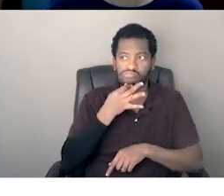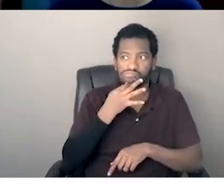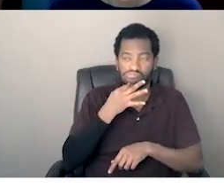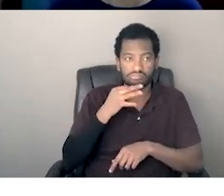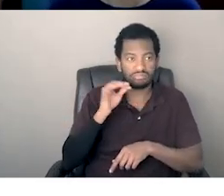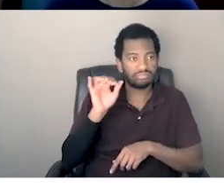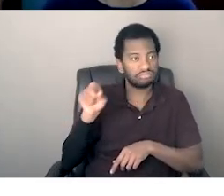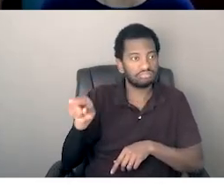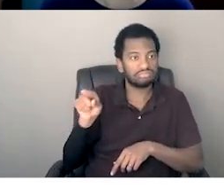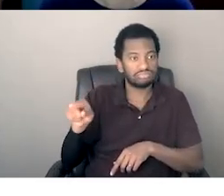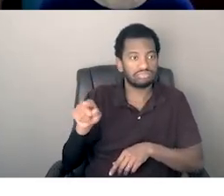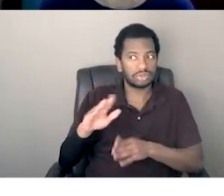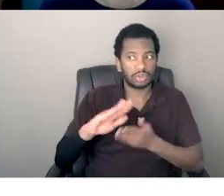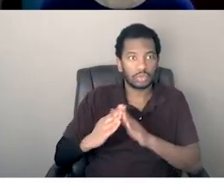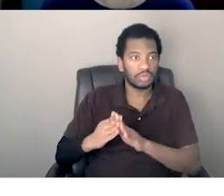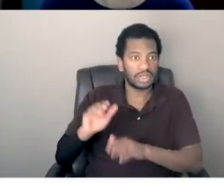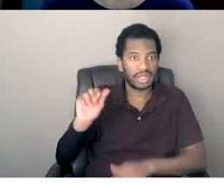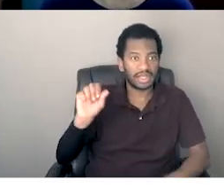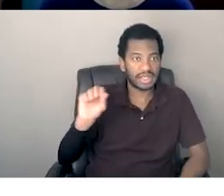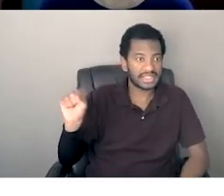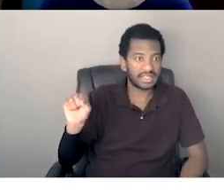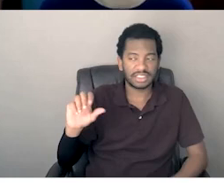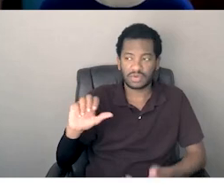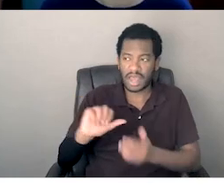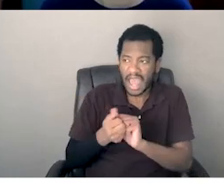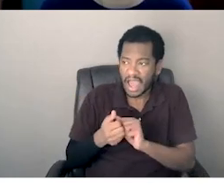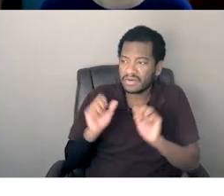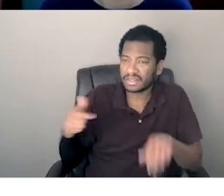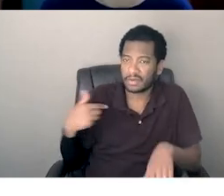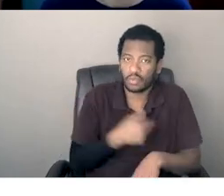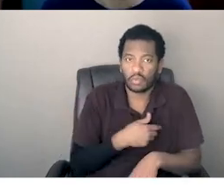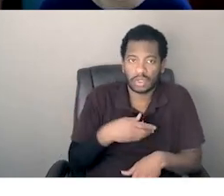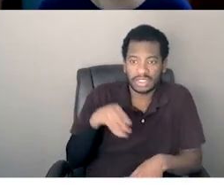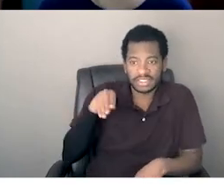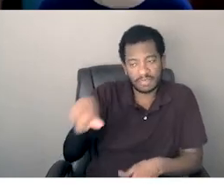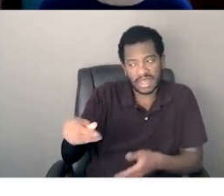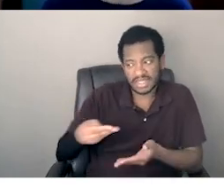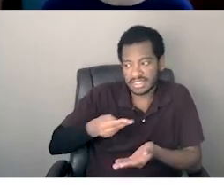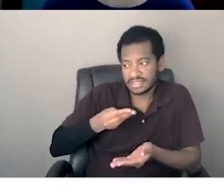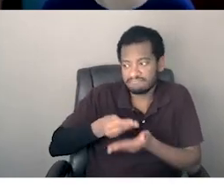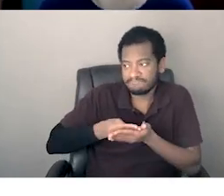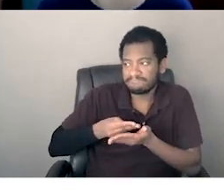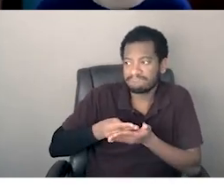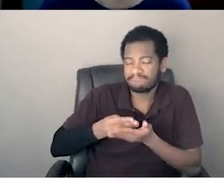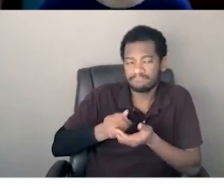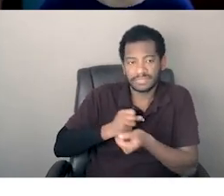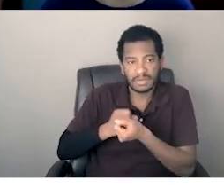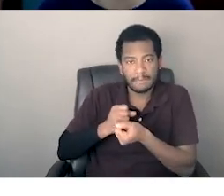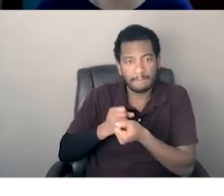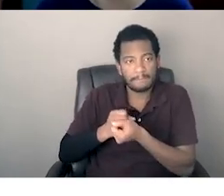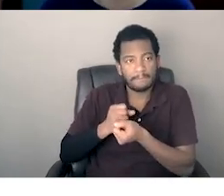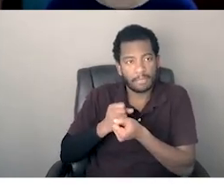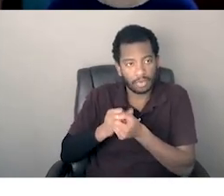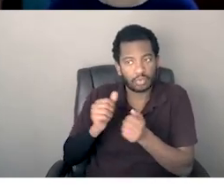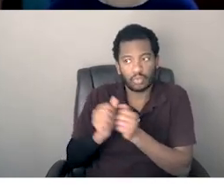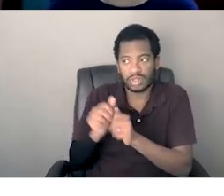we spend funding to support staff in developing relationships with that person, with the people who are the cornerstone